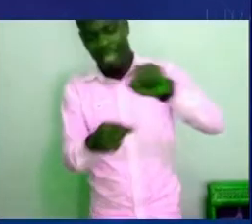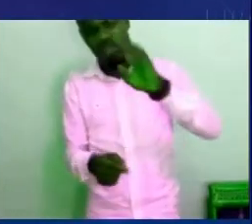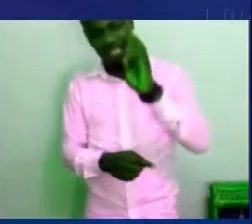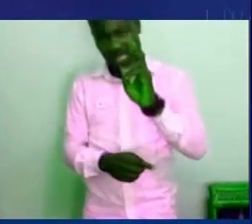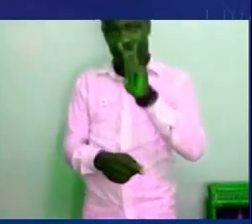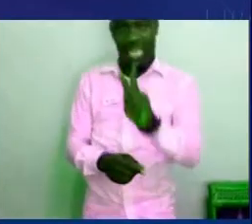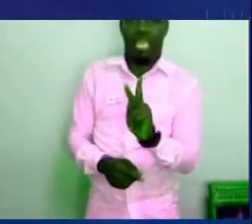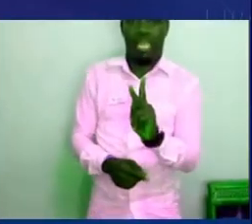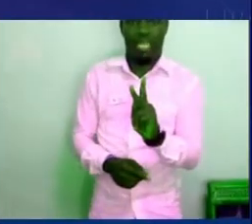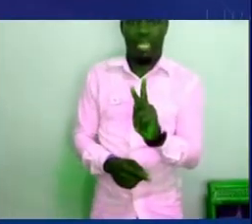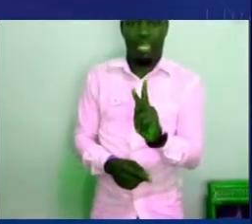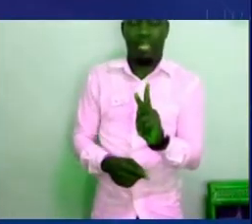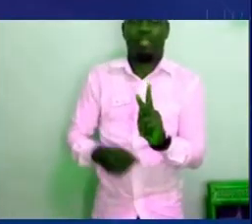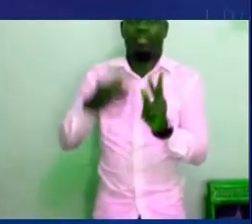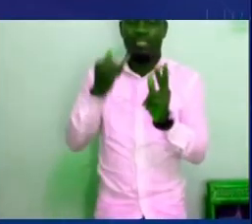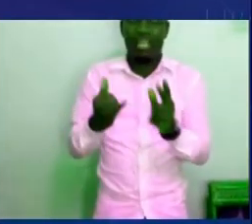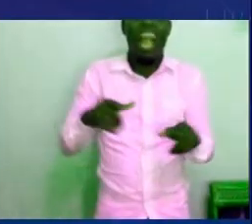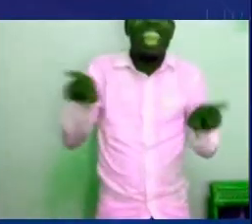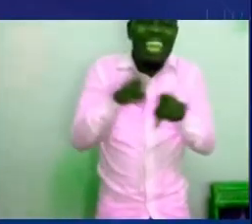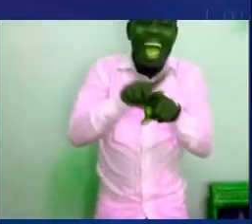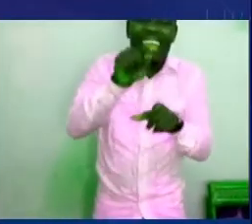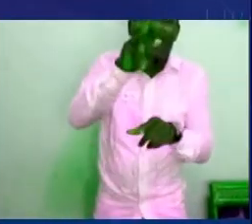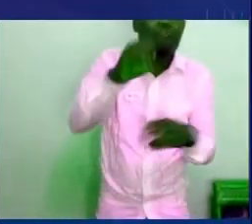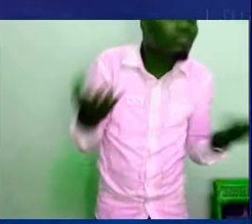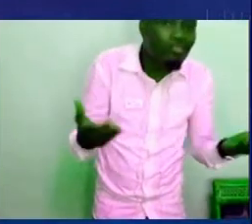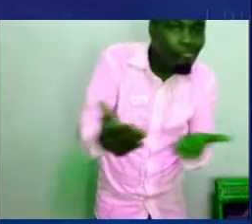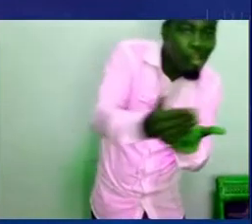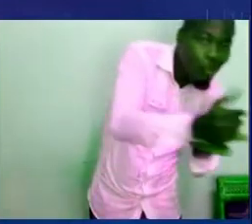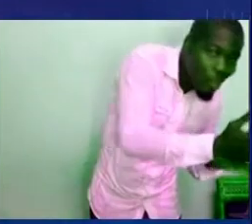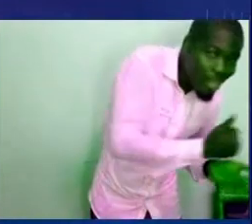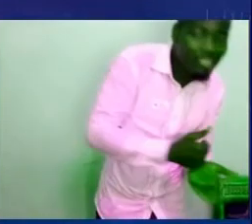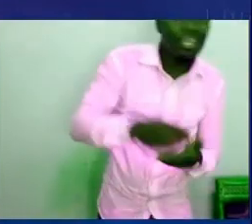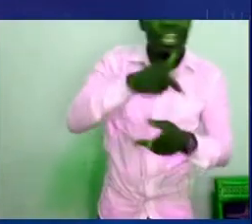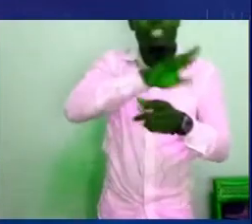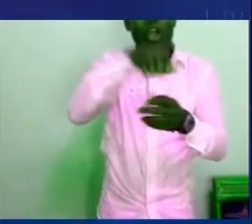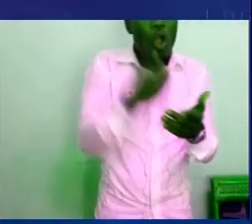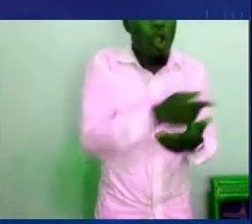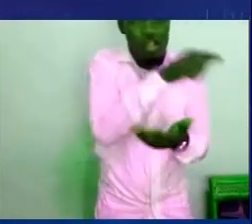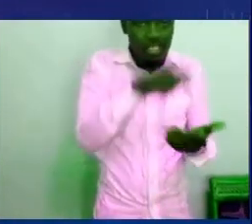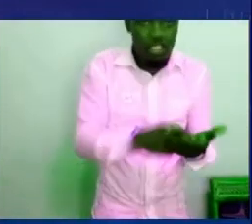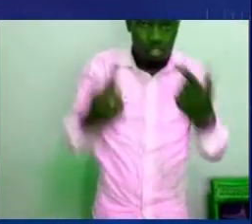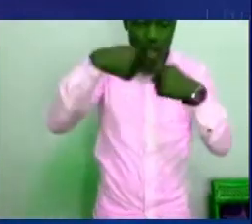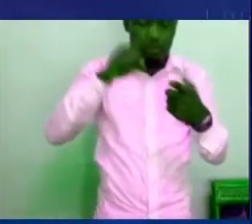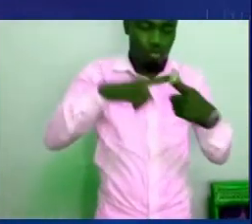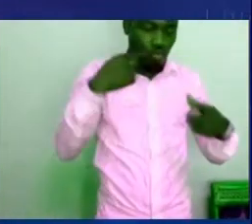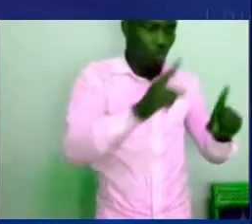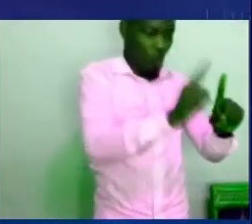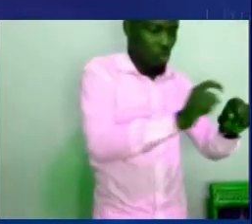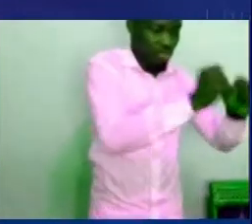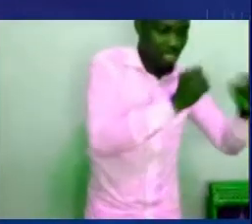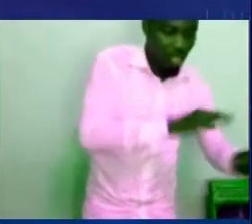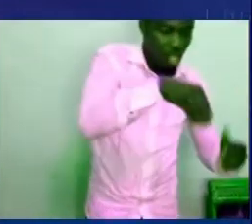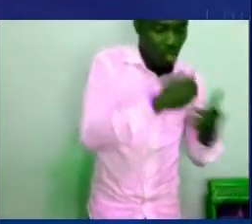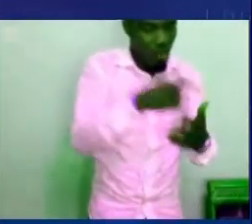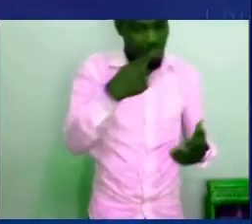3k plus 6h minus 6k. So let's collect the like terms together. All these things, let all the